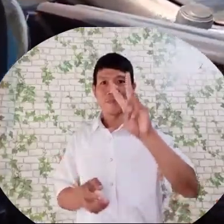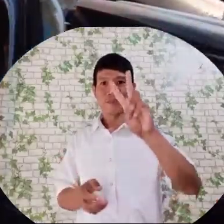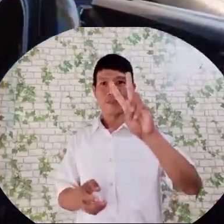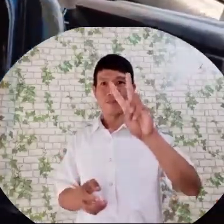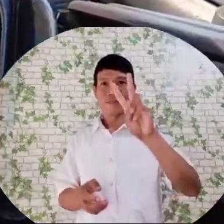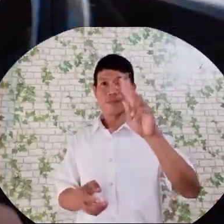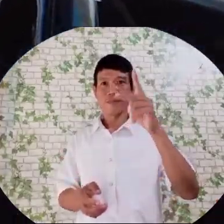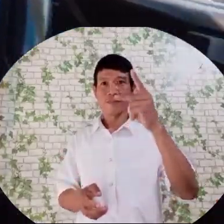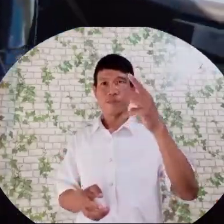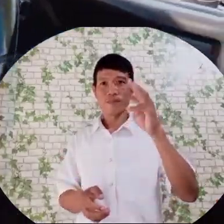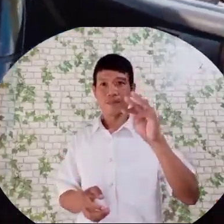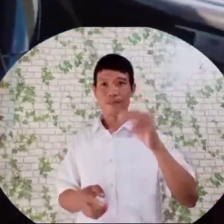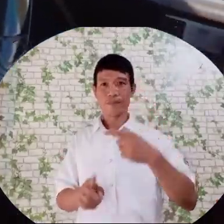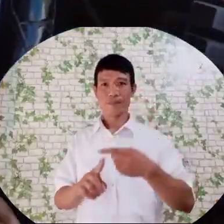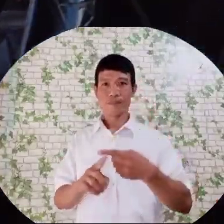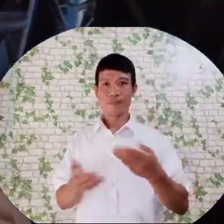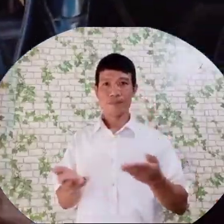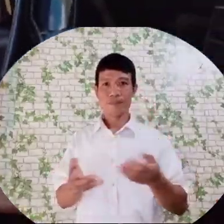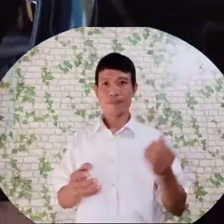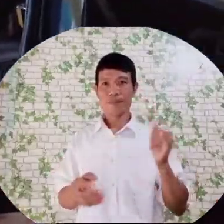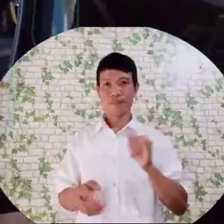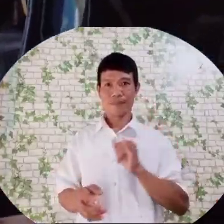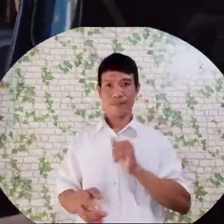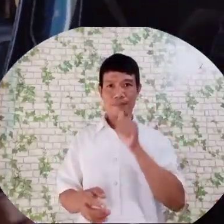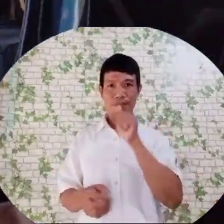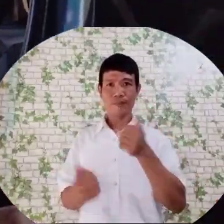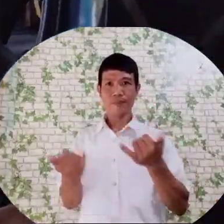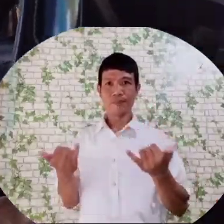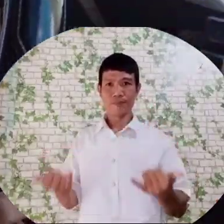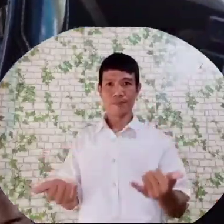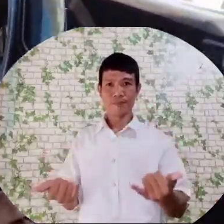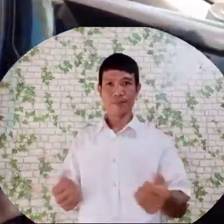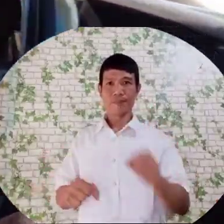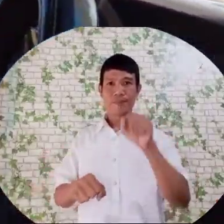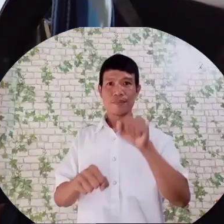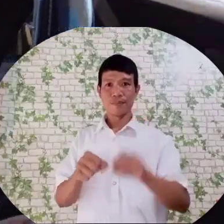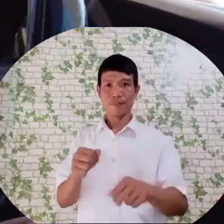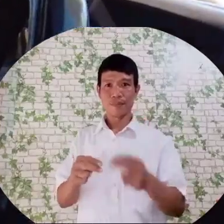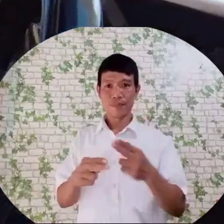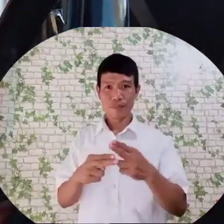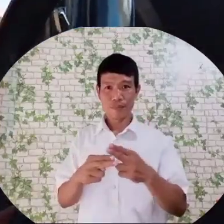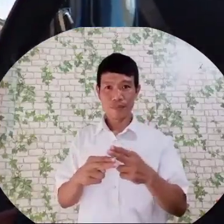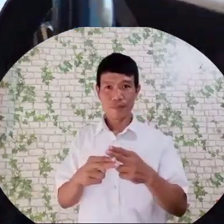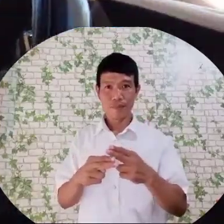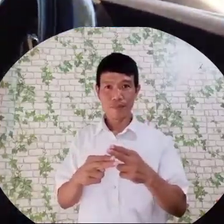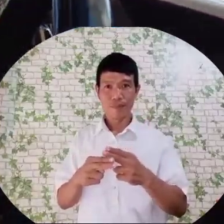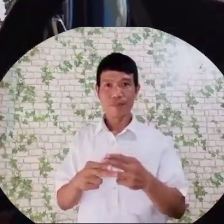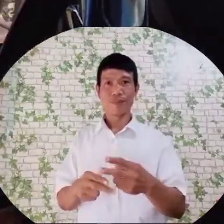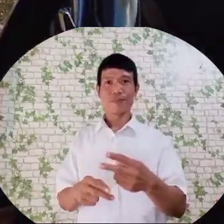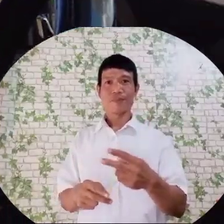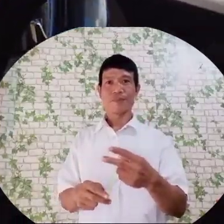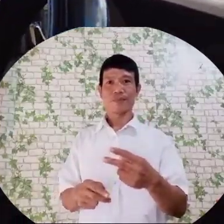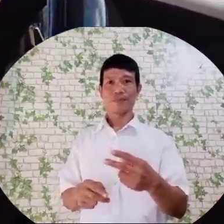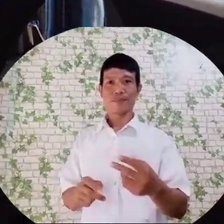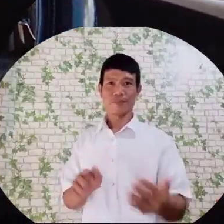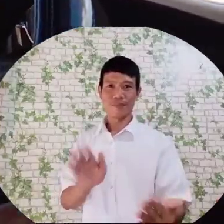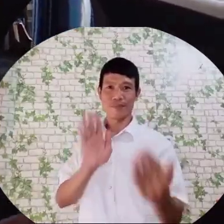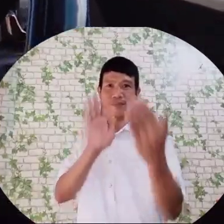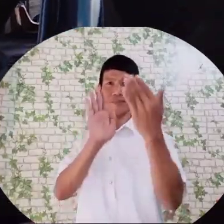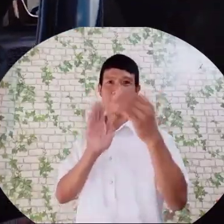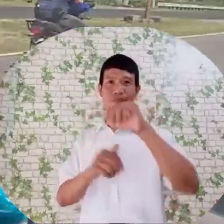2 kilometers from where I am now. So sooner we will see each other.